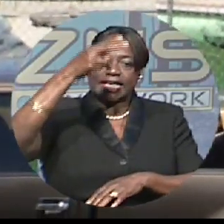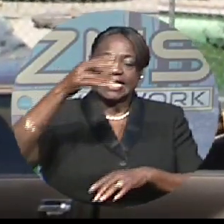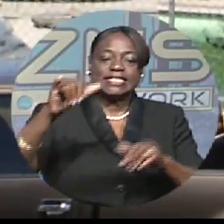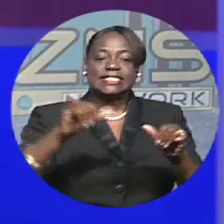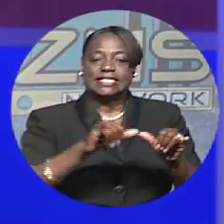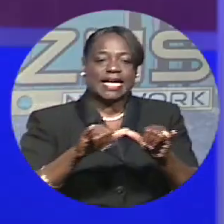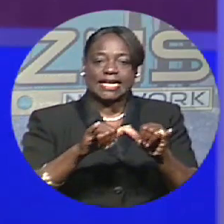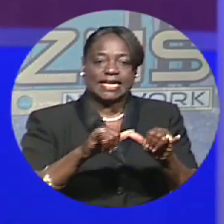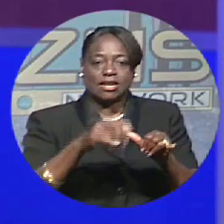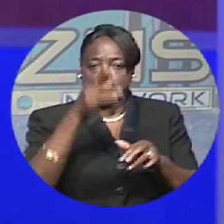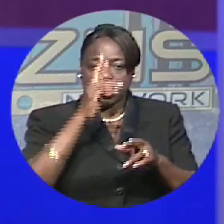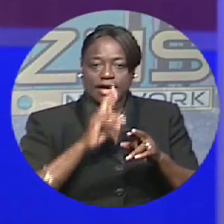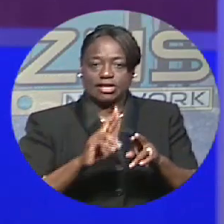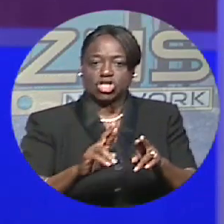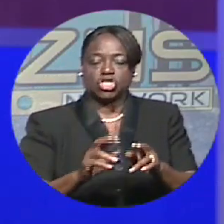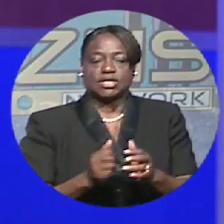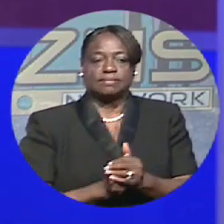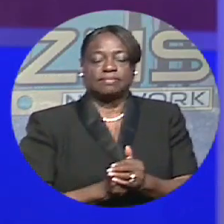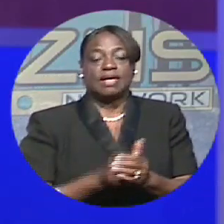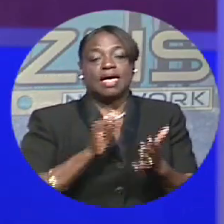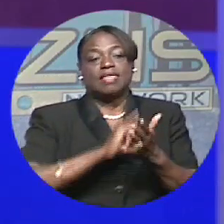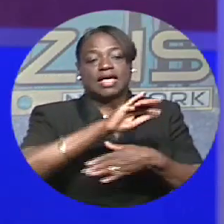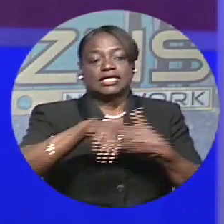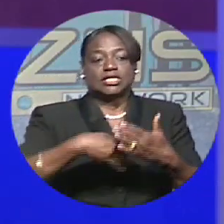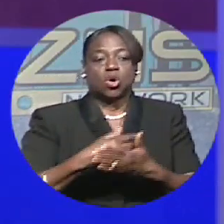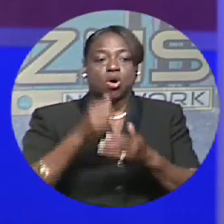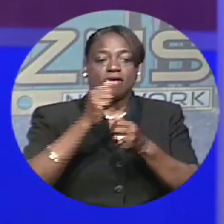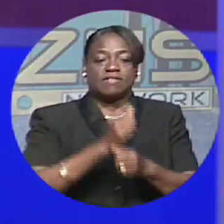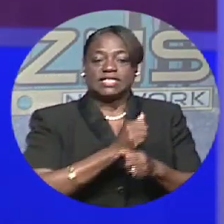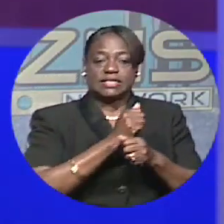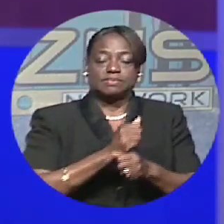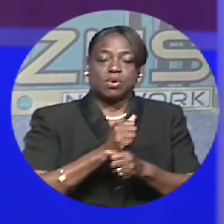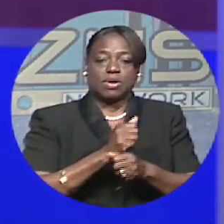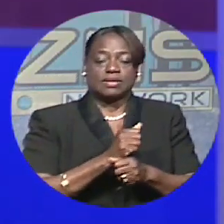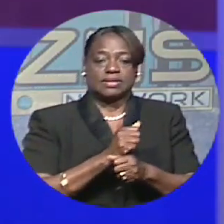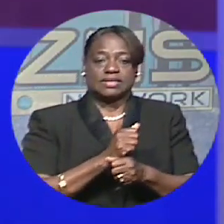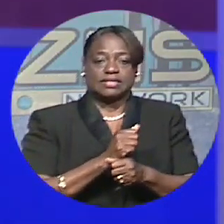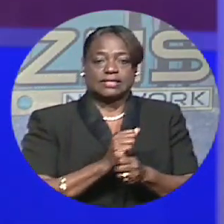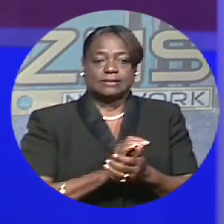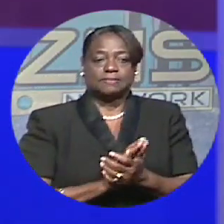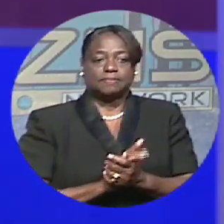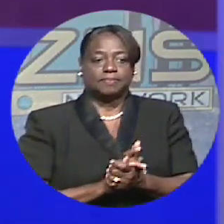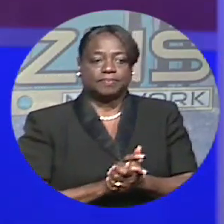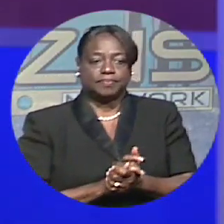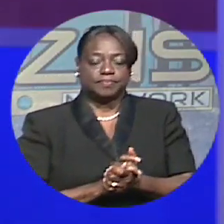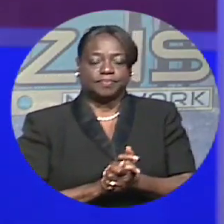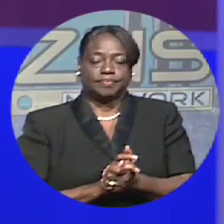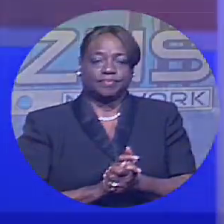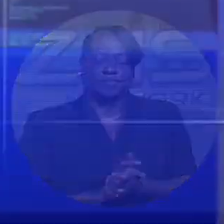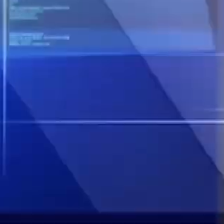recognition. And that will do it for sports. Stay tuned, the Bahamas Tonight comes back after the break.